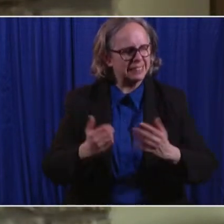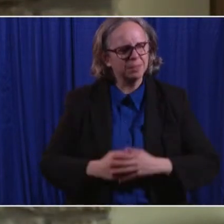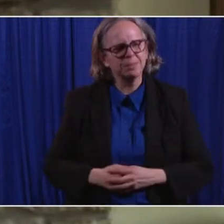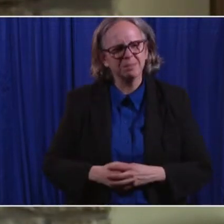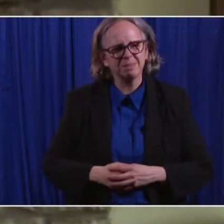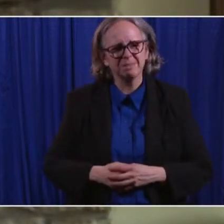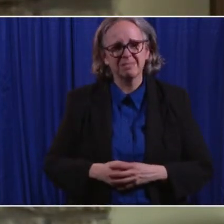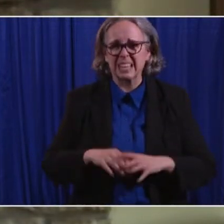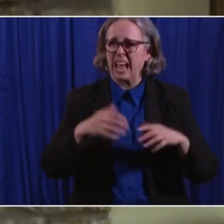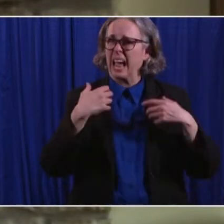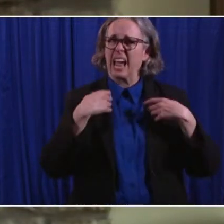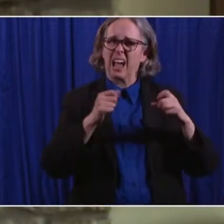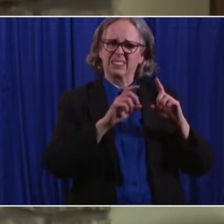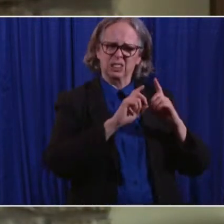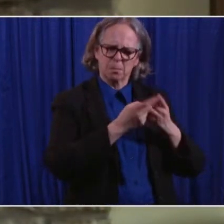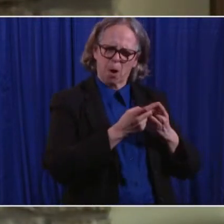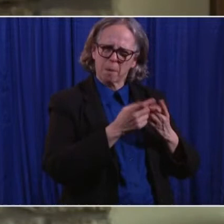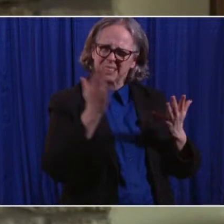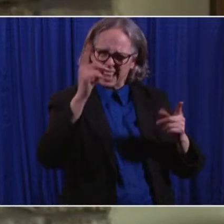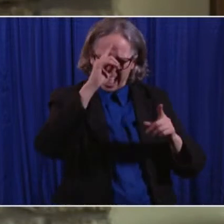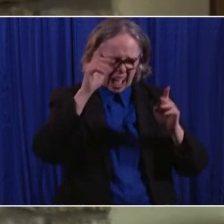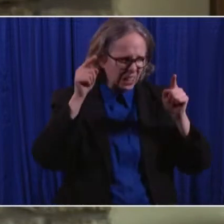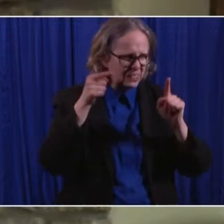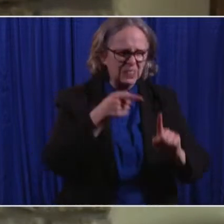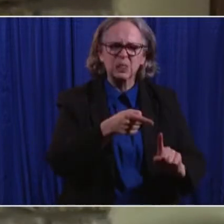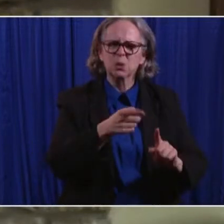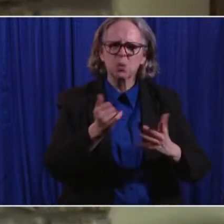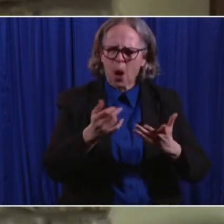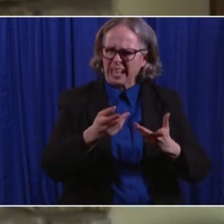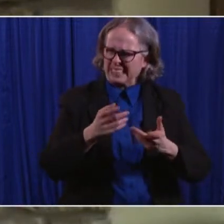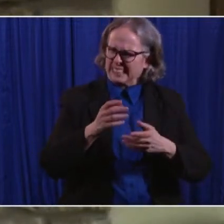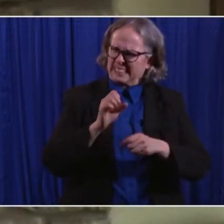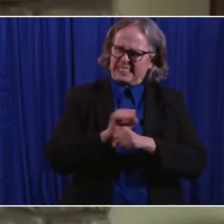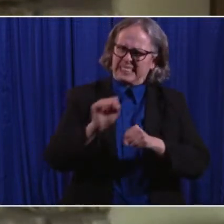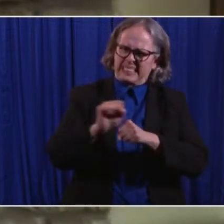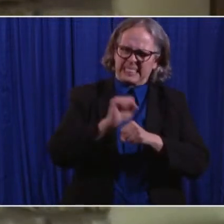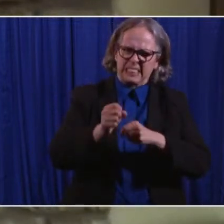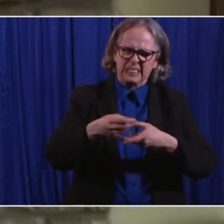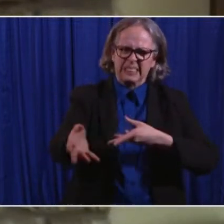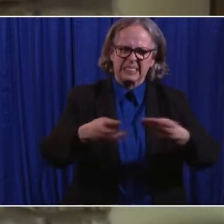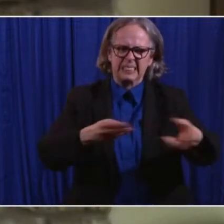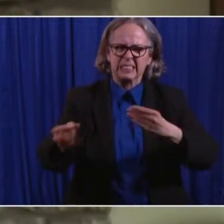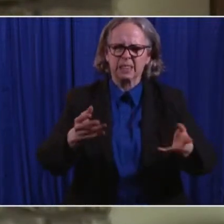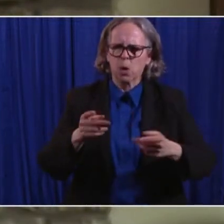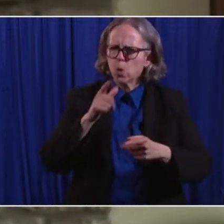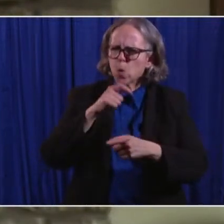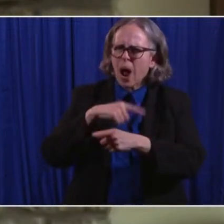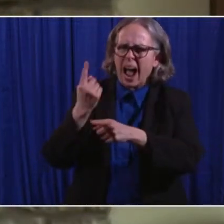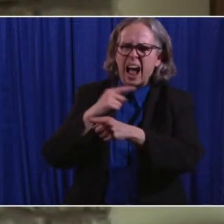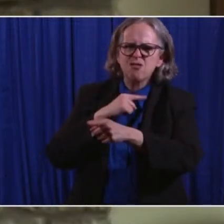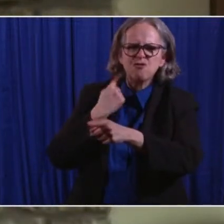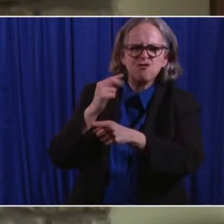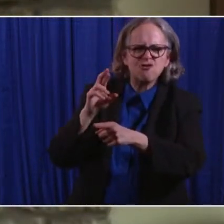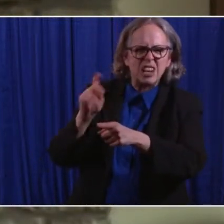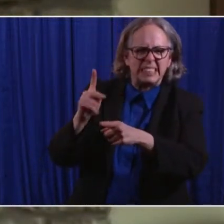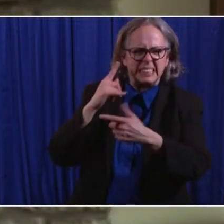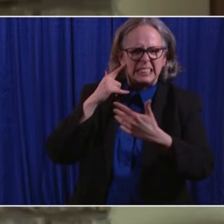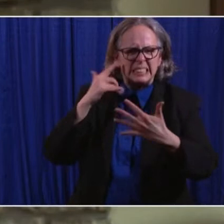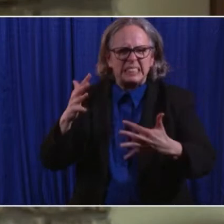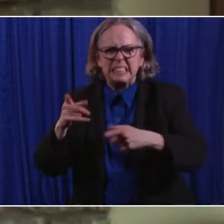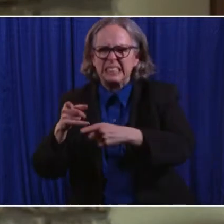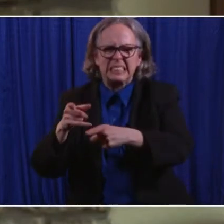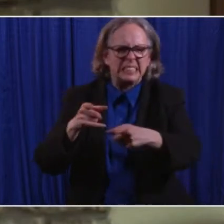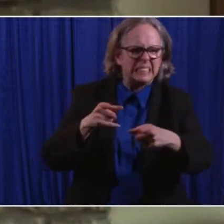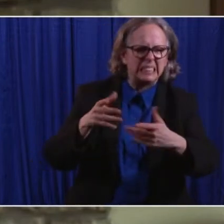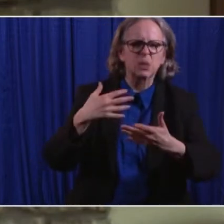are very focused on continuing to get the most vulnerable individuals. We think we have given them the guidelines to do that.